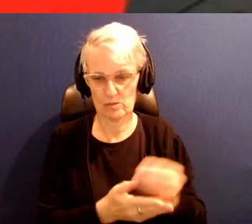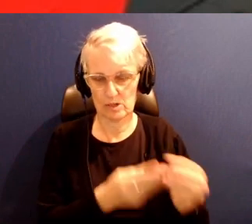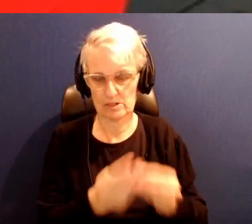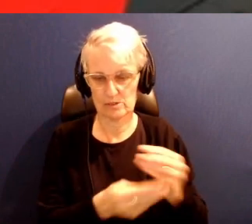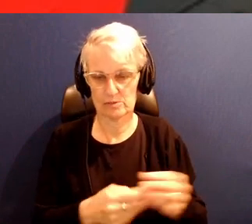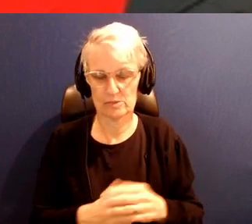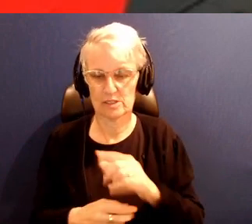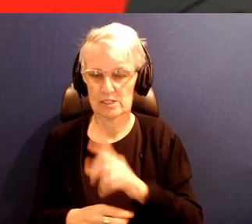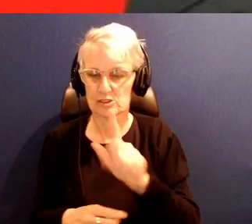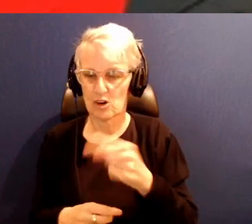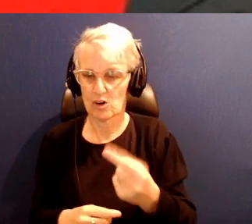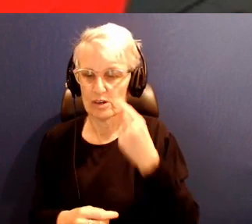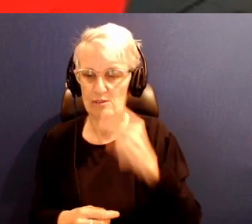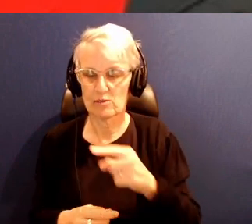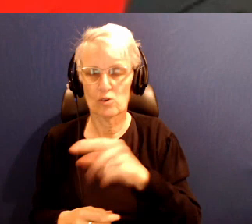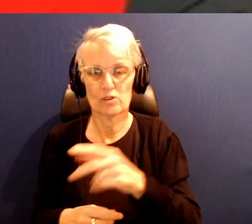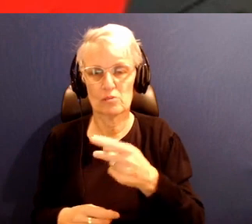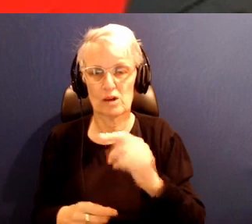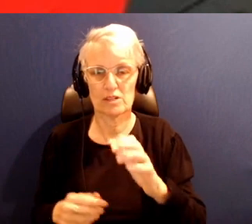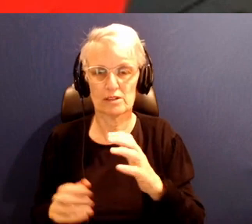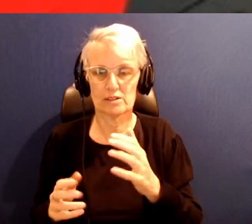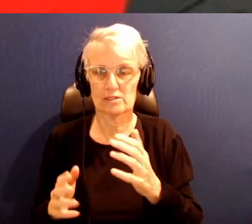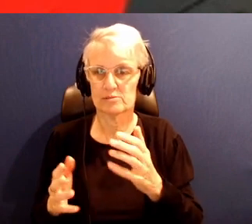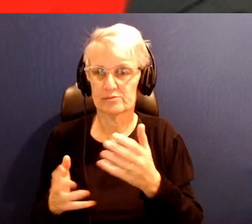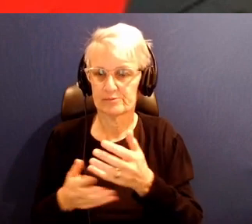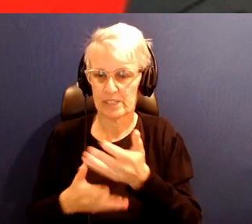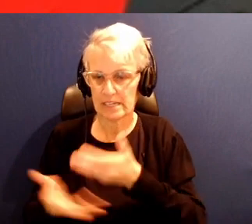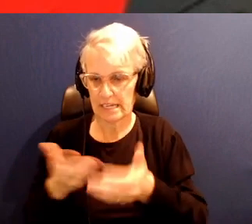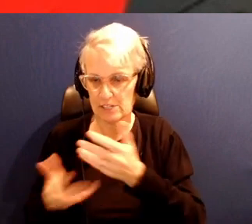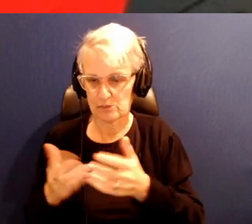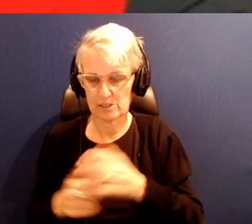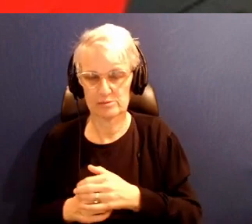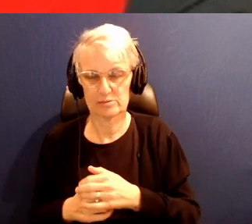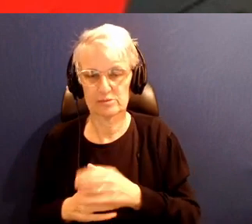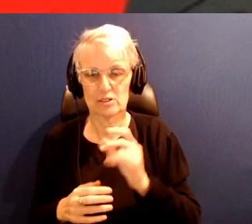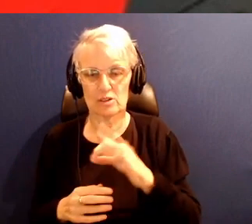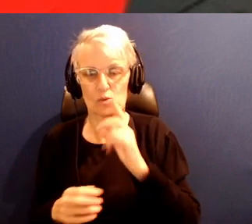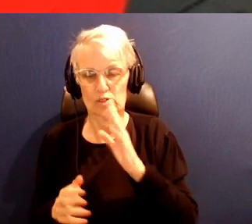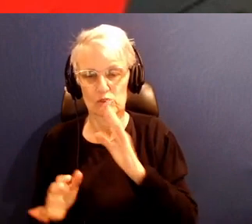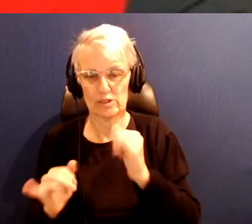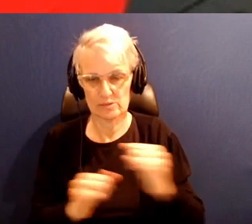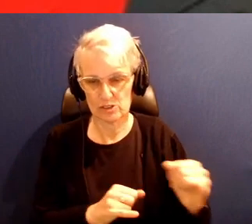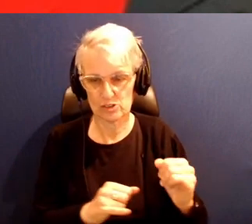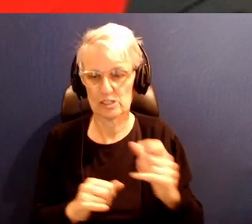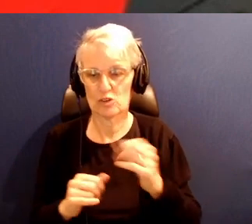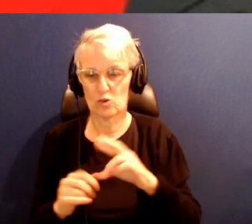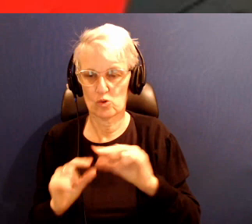and are reserved solely for the public engagement projects interns will do individually or as a